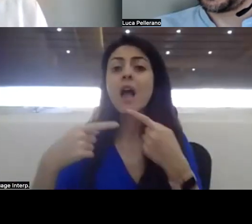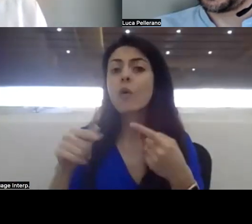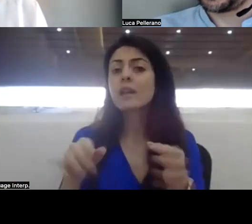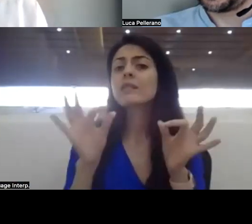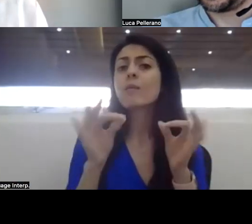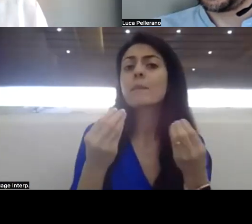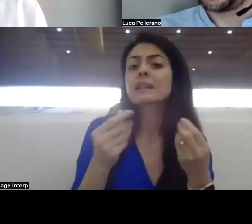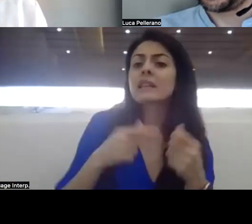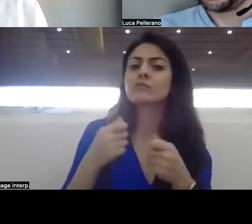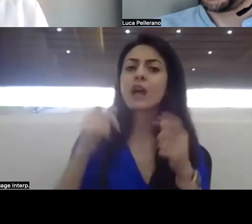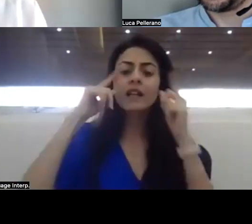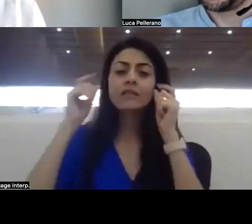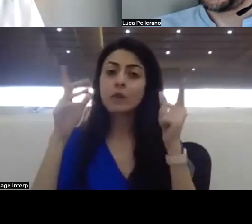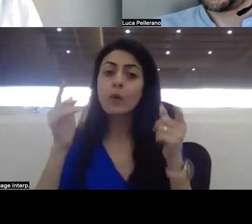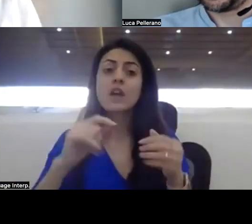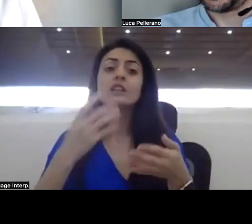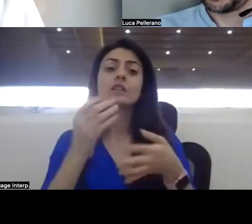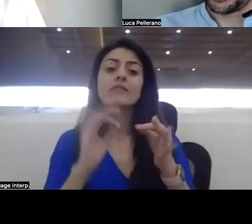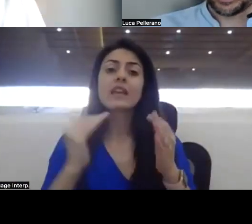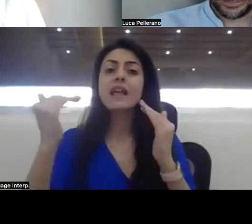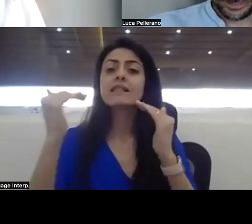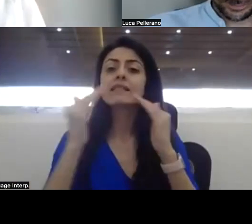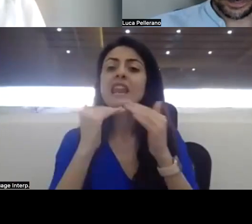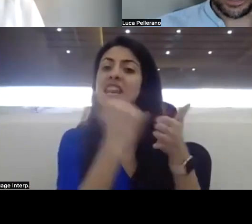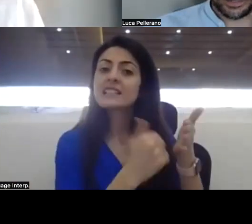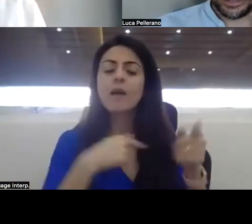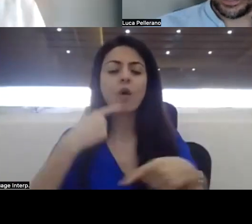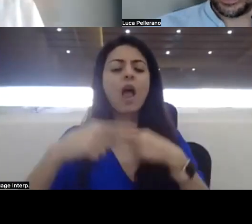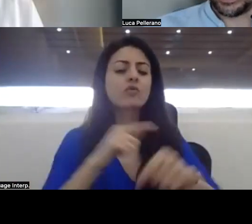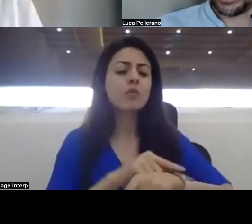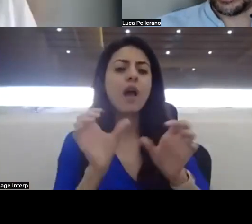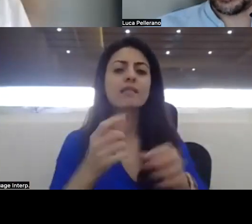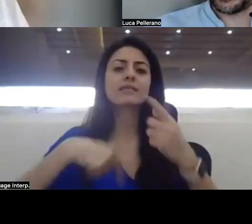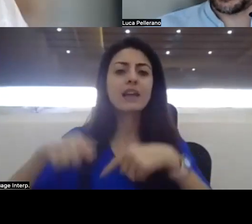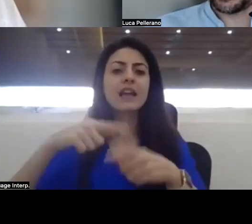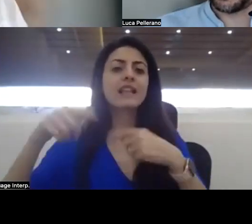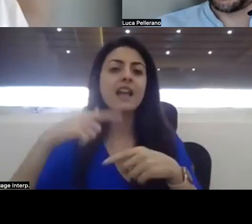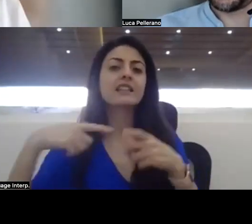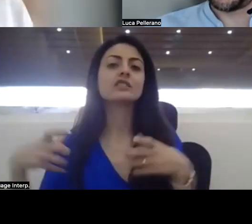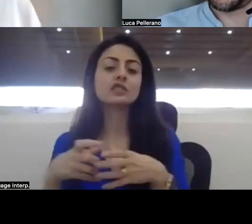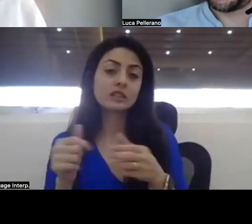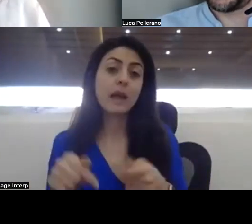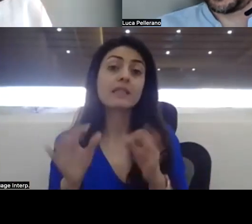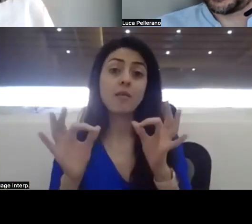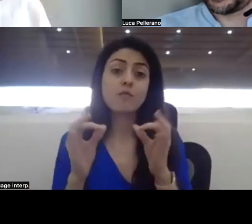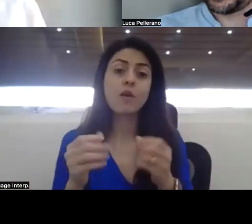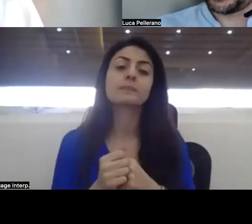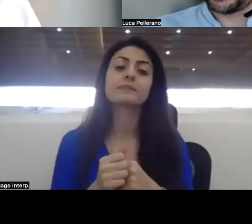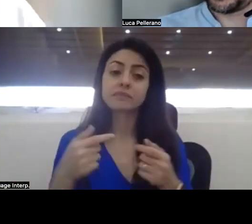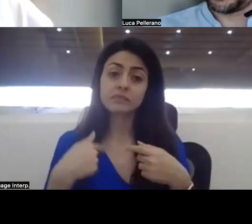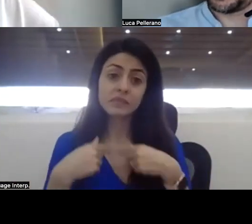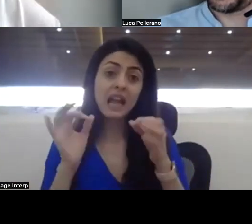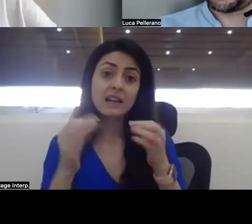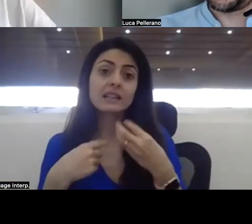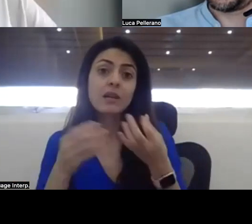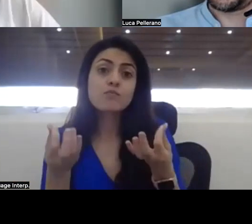again, as I started with a disclaimer, we have to have organizations of persons with disabilities